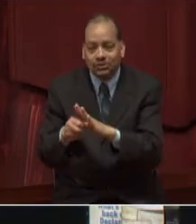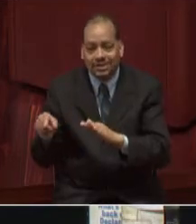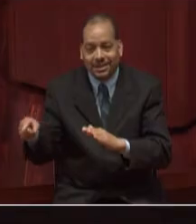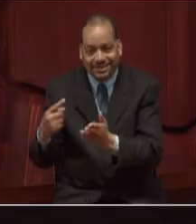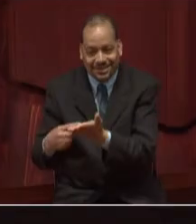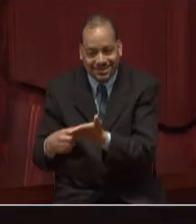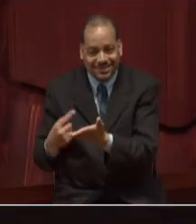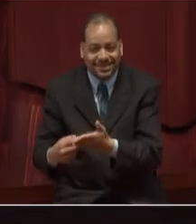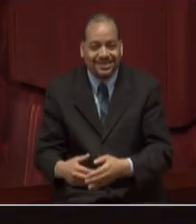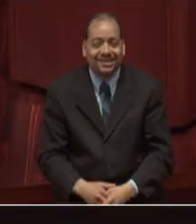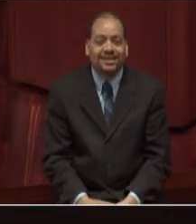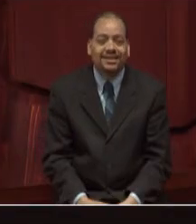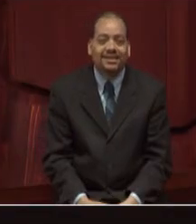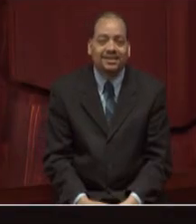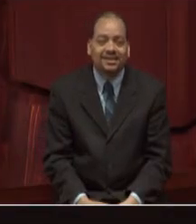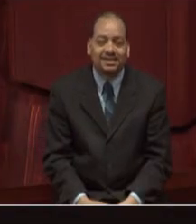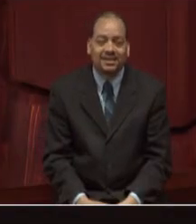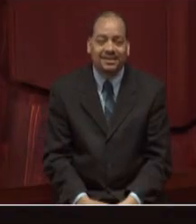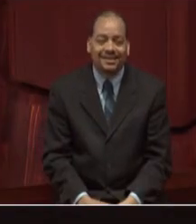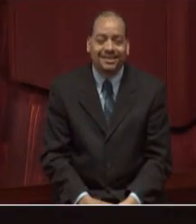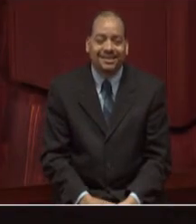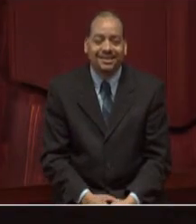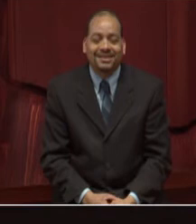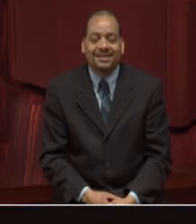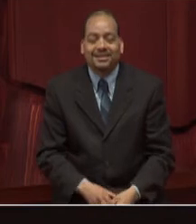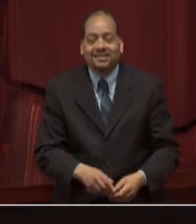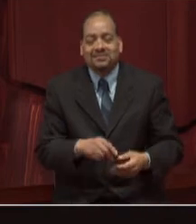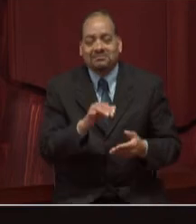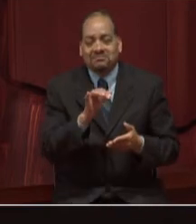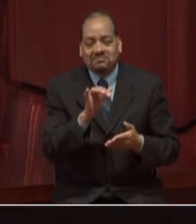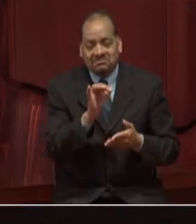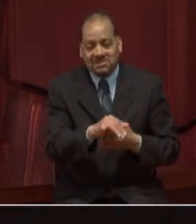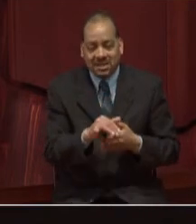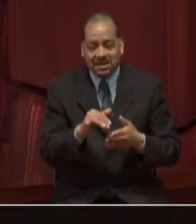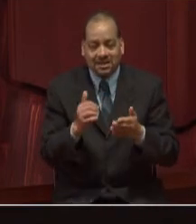useful. It could also that be enjoyable. That was just a story and he's sticking to it.